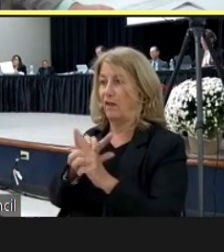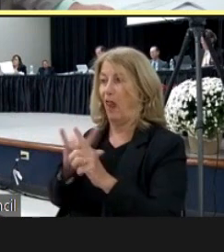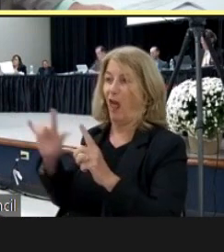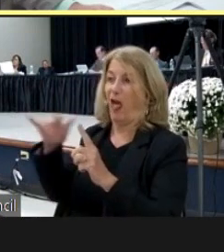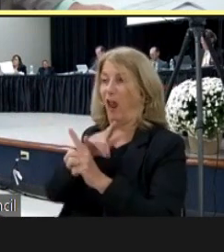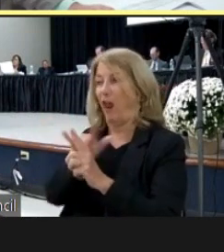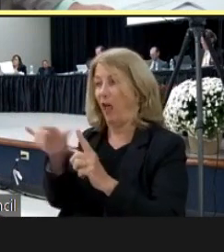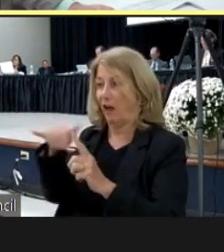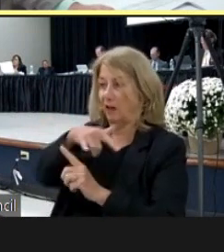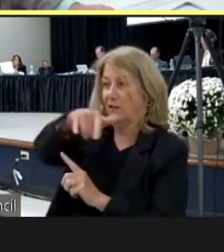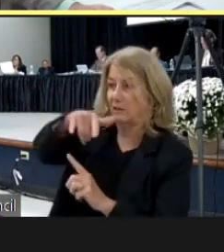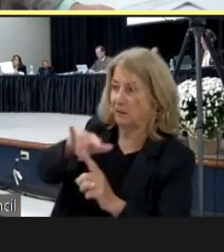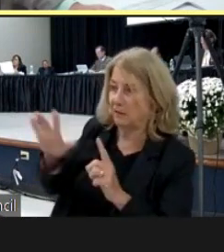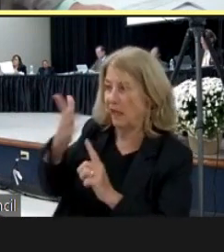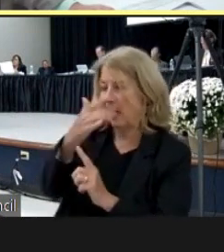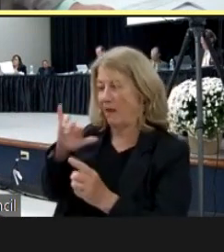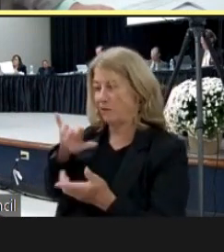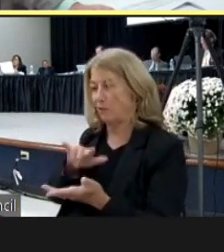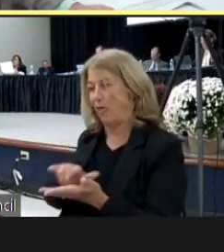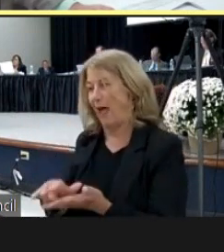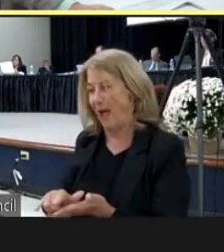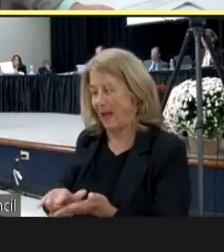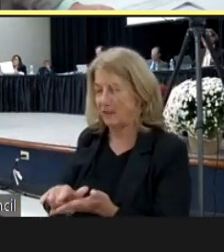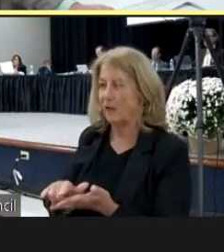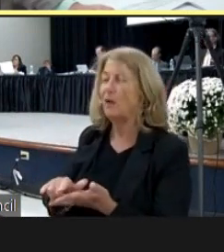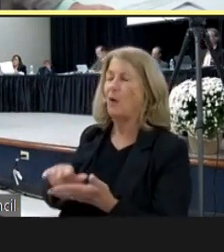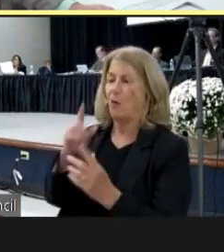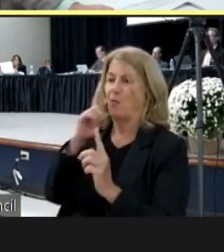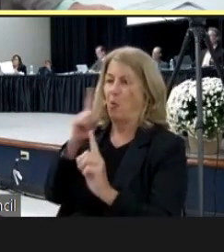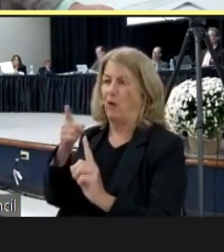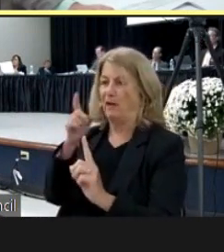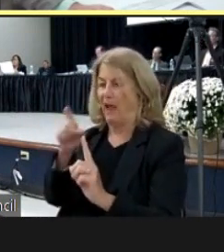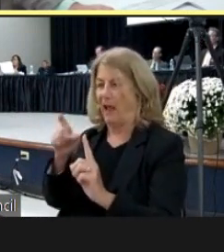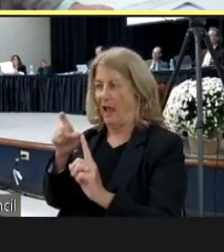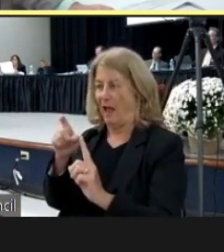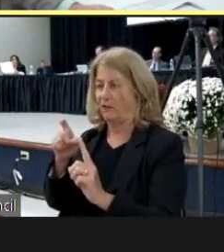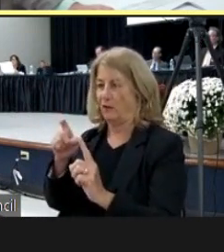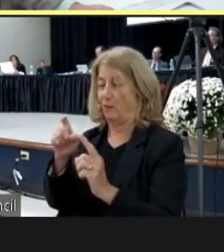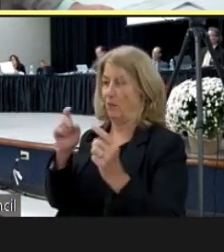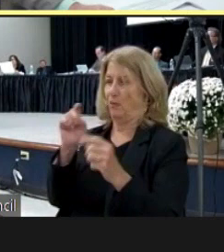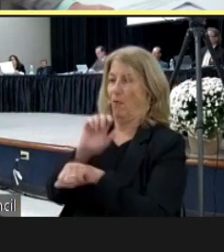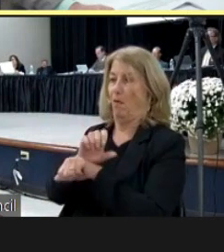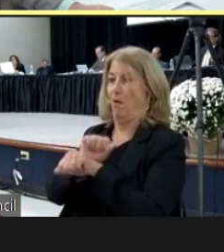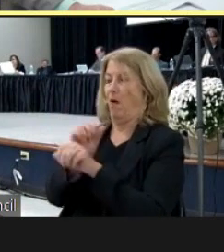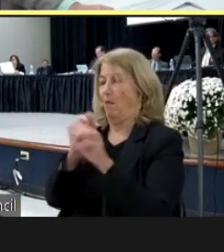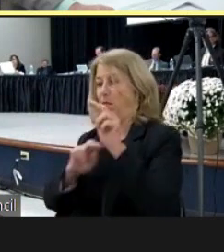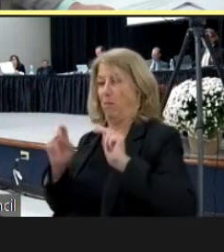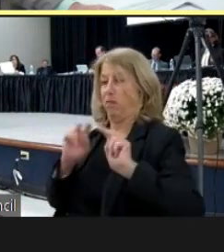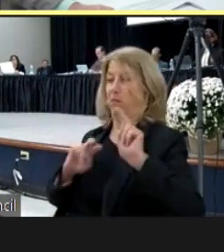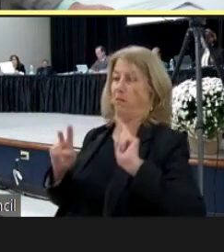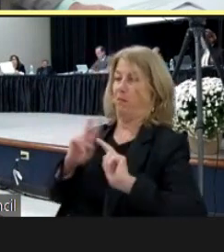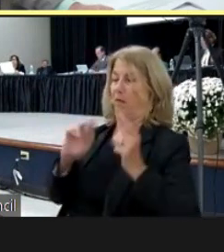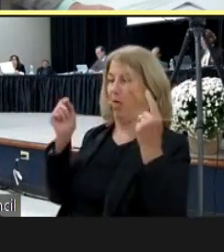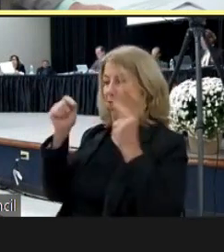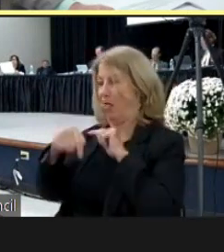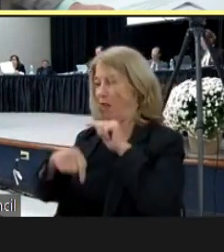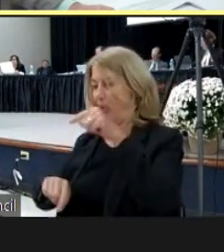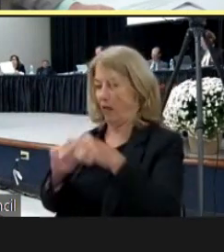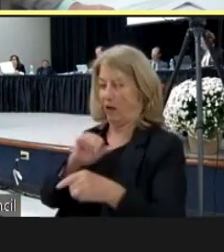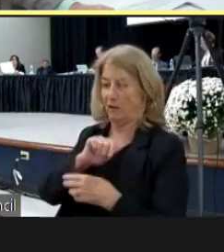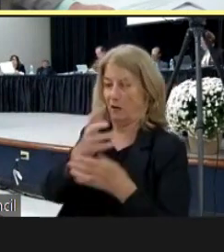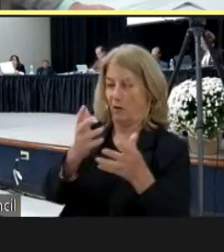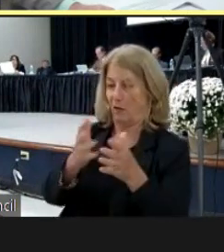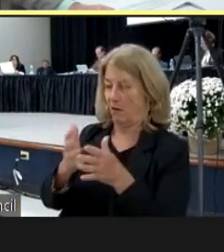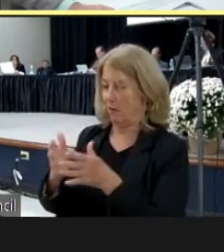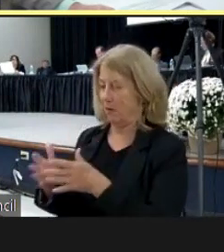goes up the land. And we're trying to make them all land in order and in sequence at the right time.